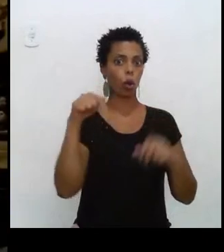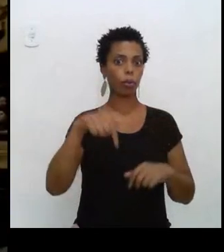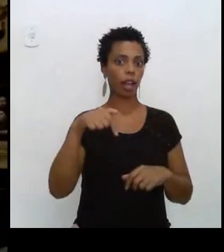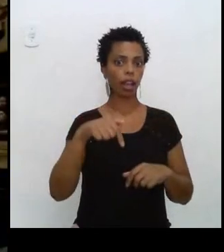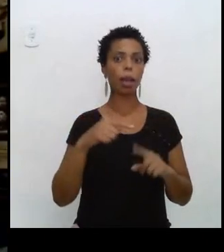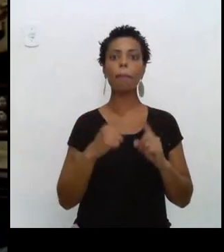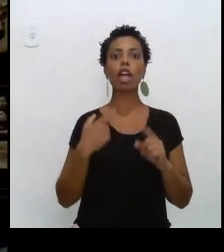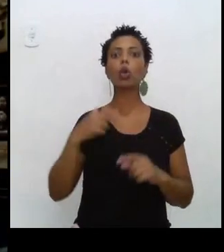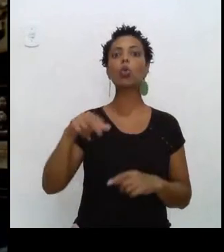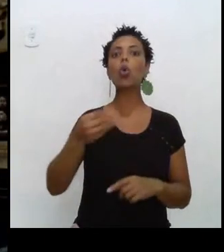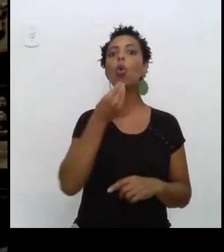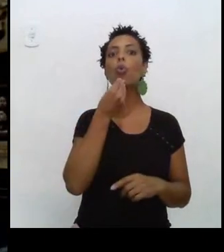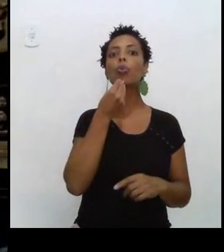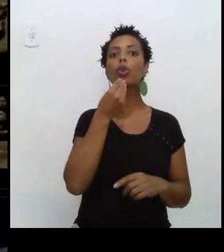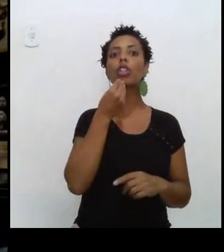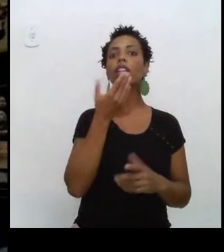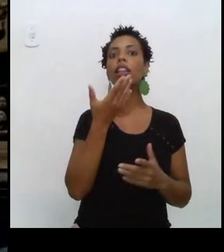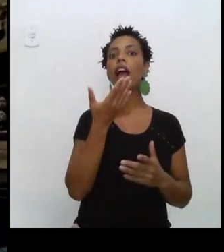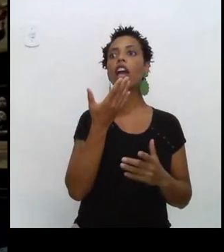for